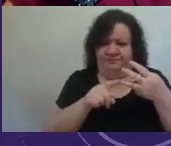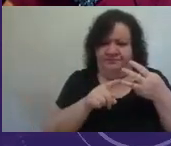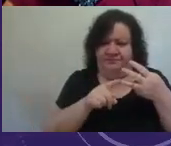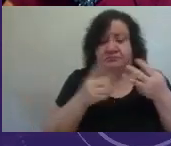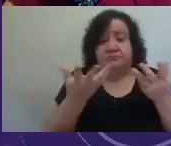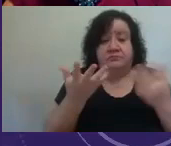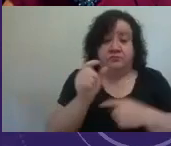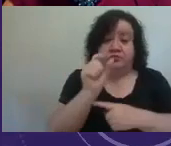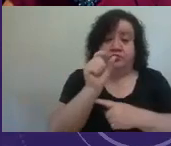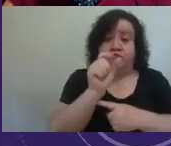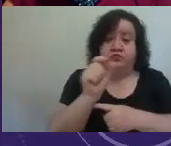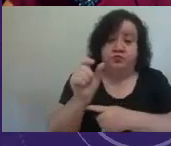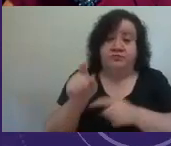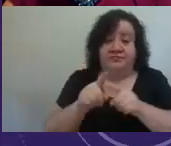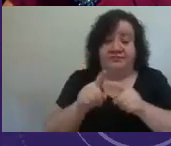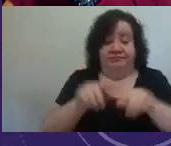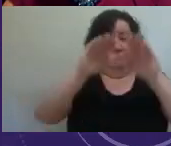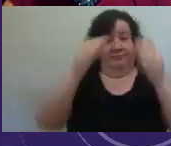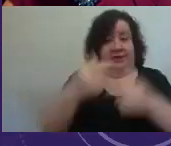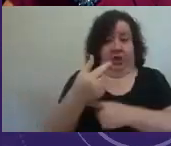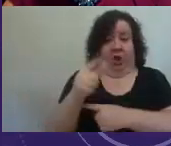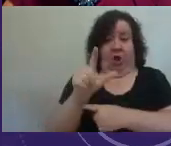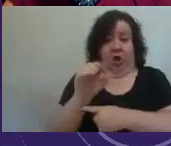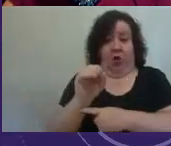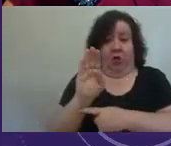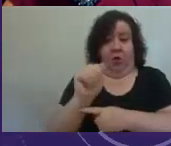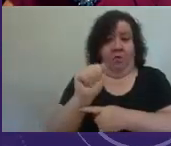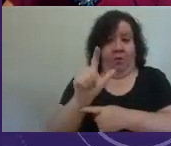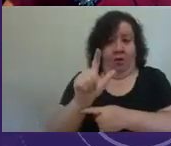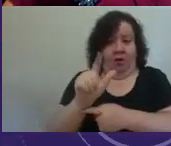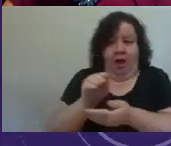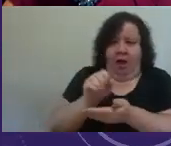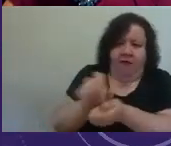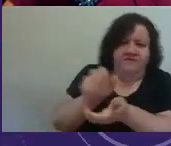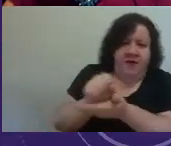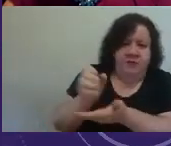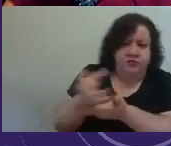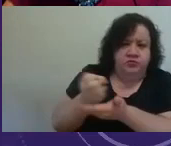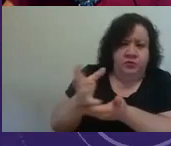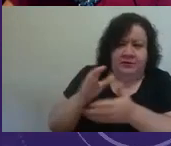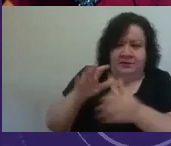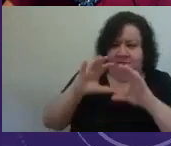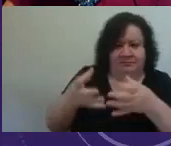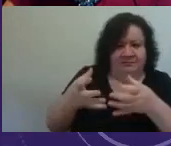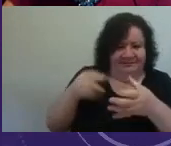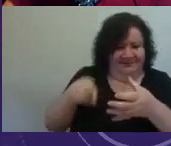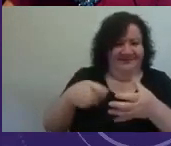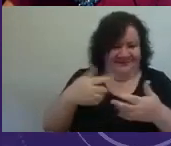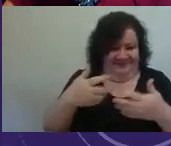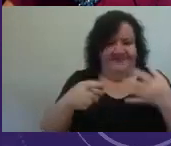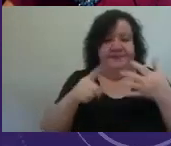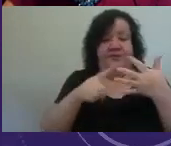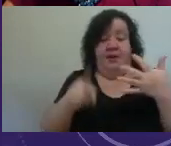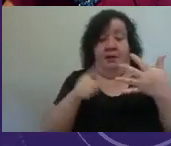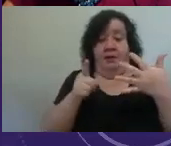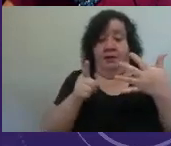text. The fourth tip is don't say image of or picture of. A screen reader